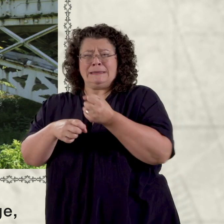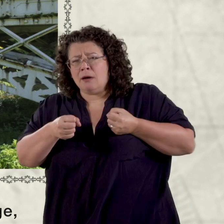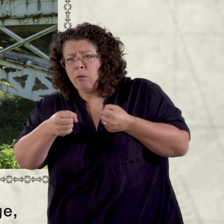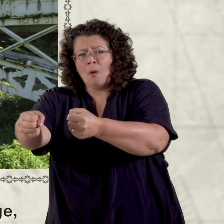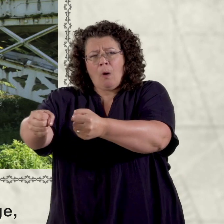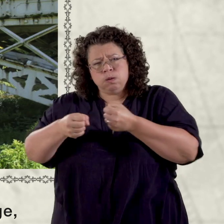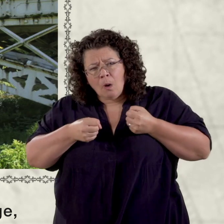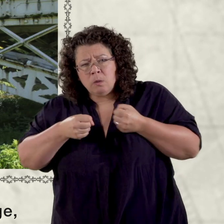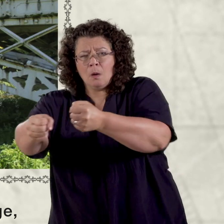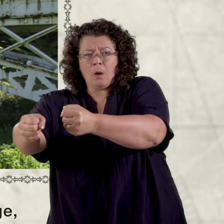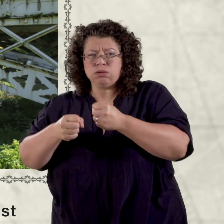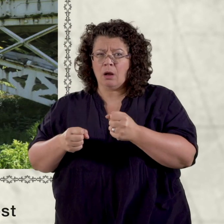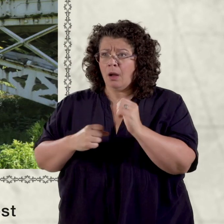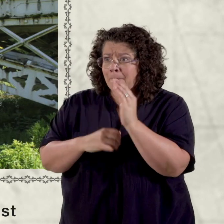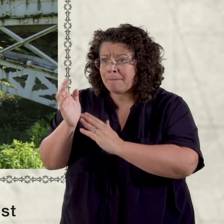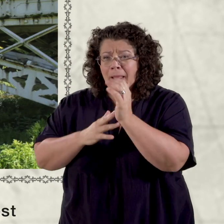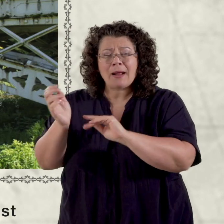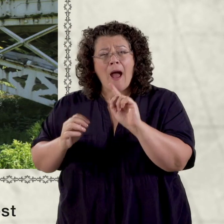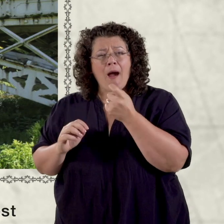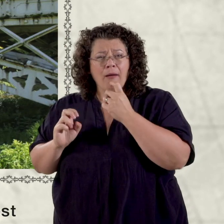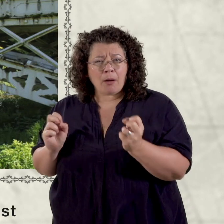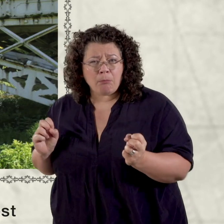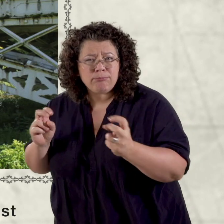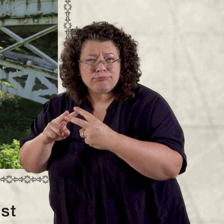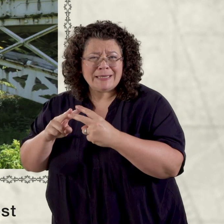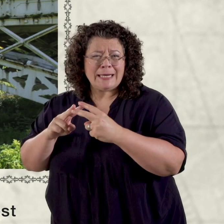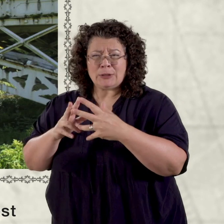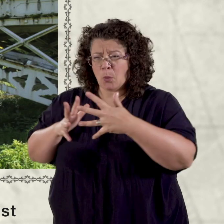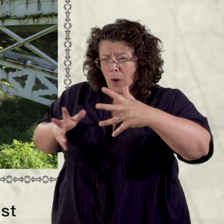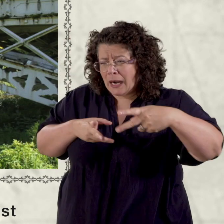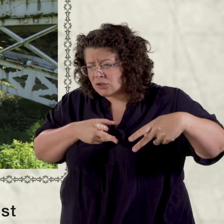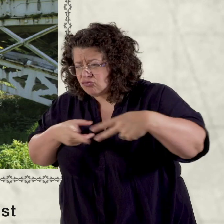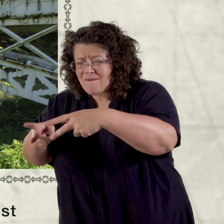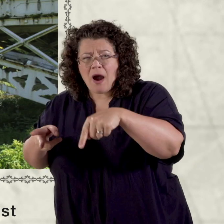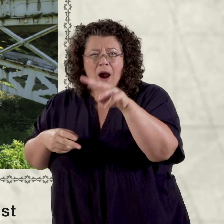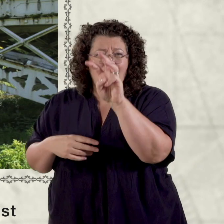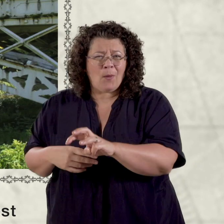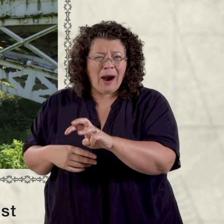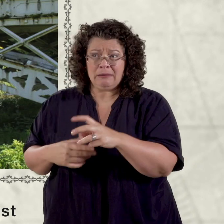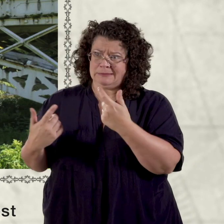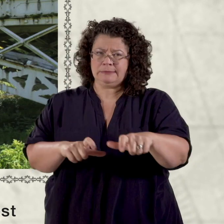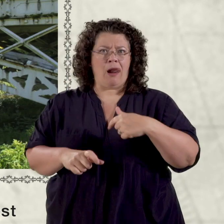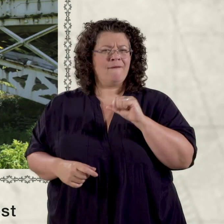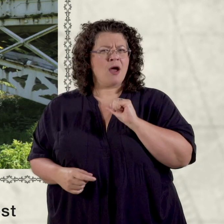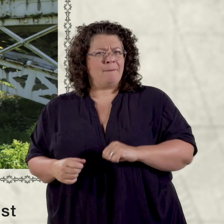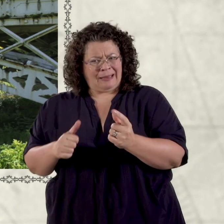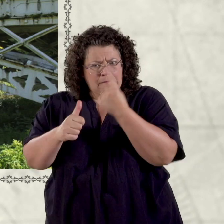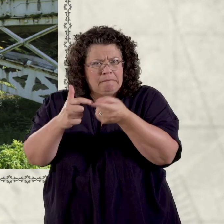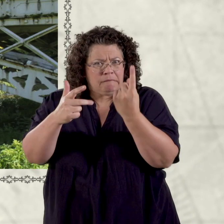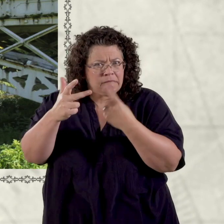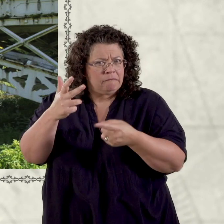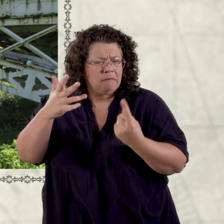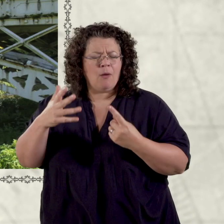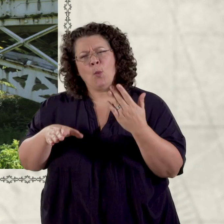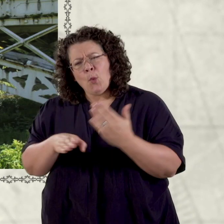sawn hundreds of trees. I'd built an iron bridge over the widest river in Wales while still farming.